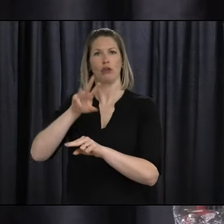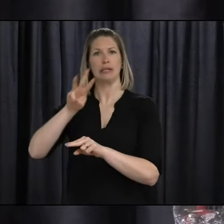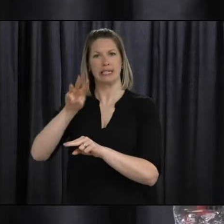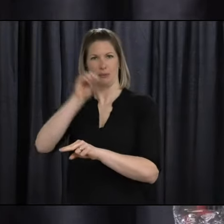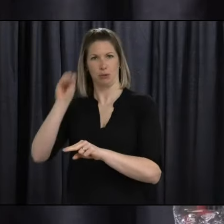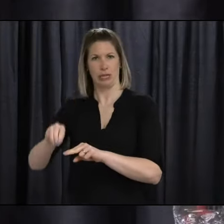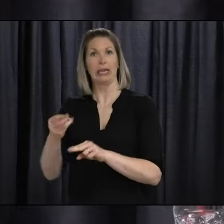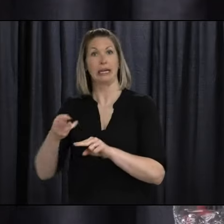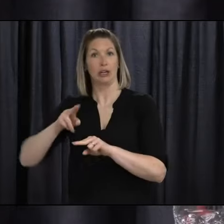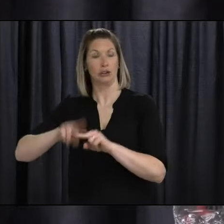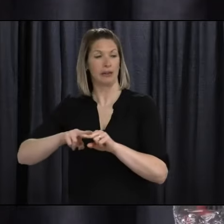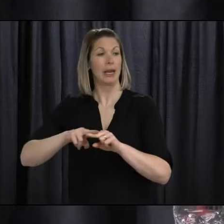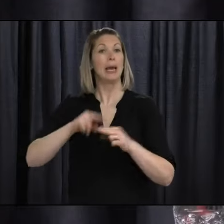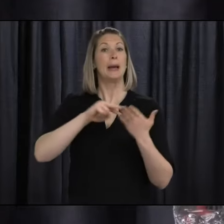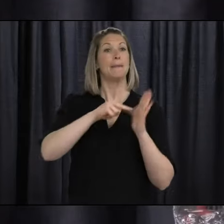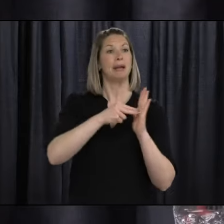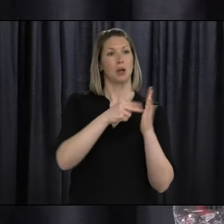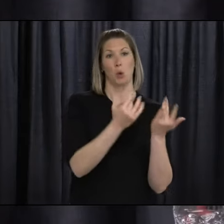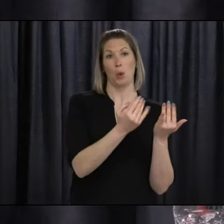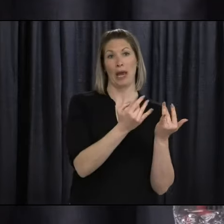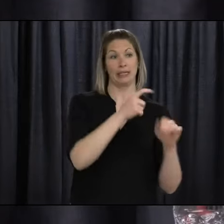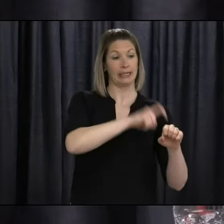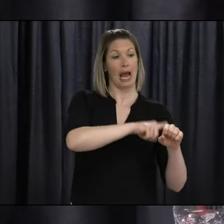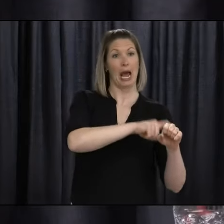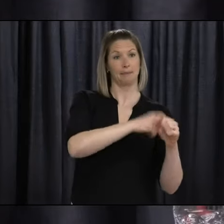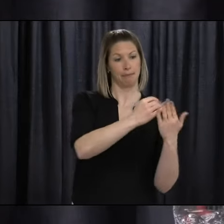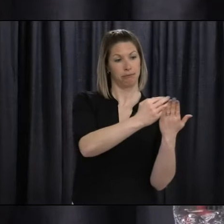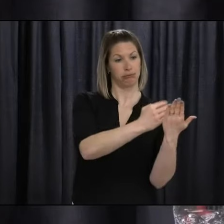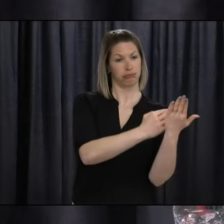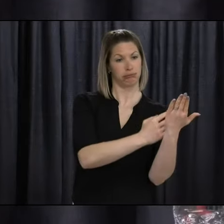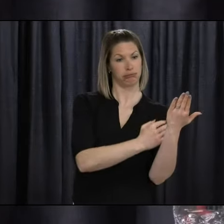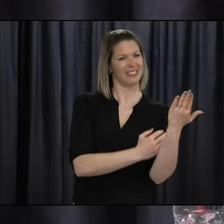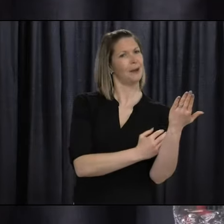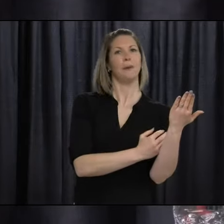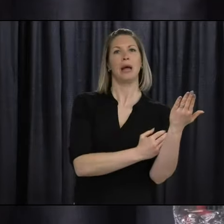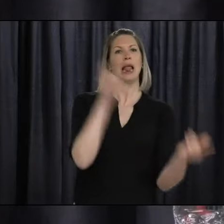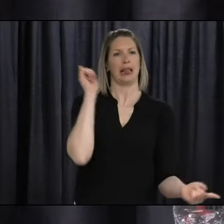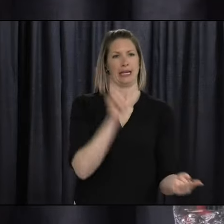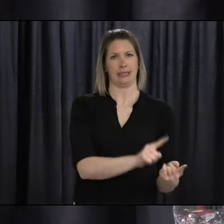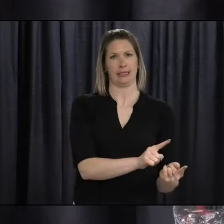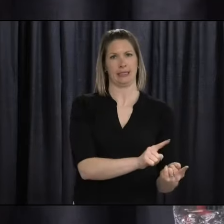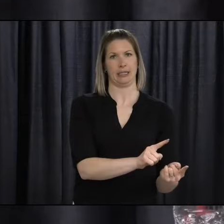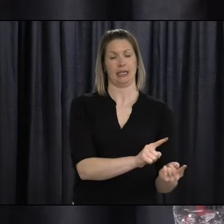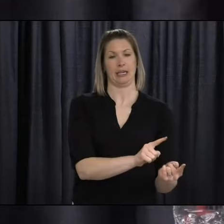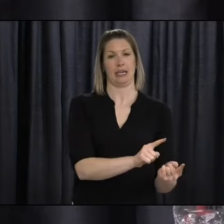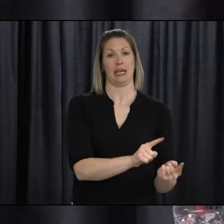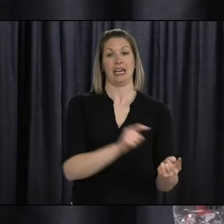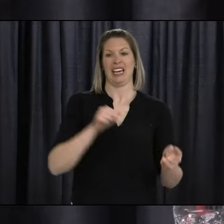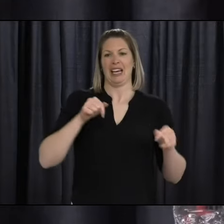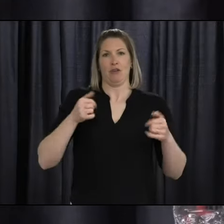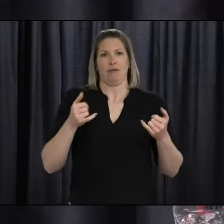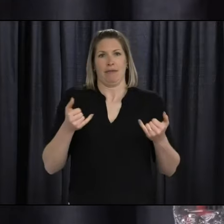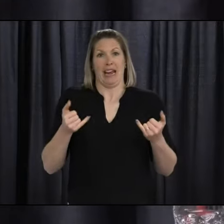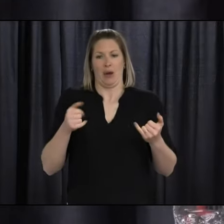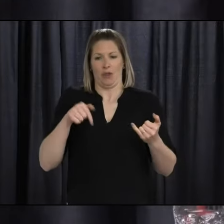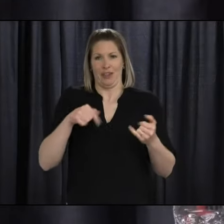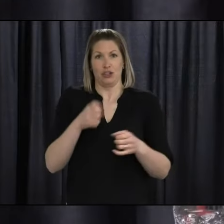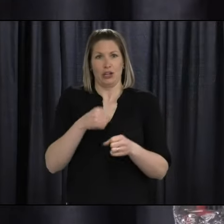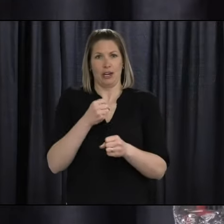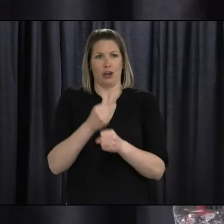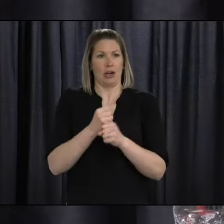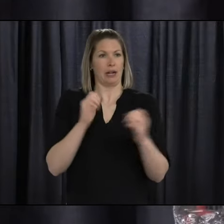increased. And in actual fact, there are now 51% fewer individuals waiting this year compared with last year.